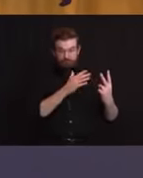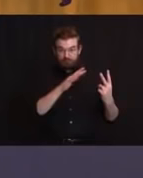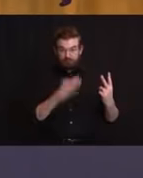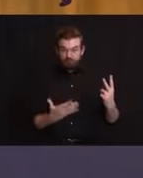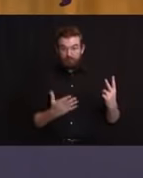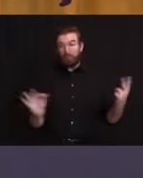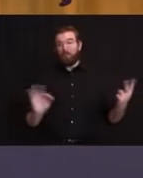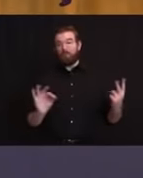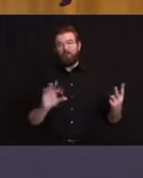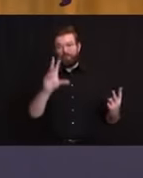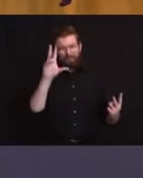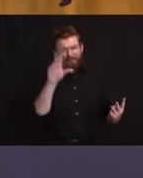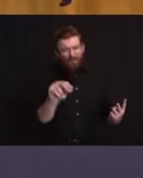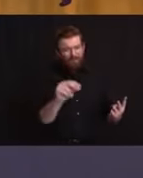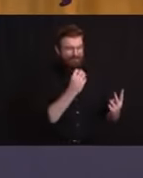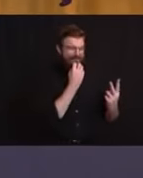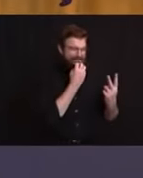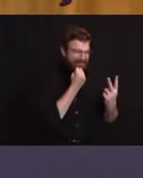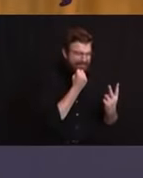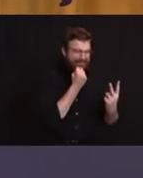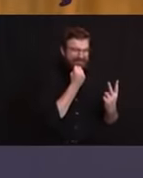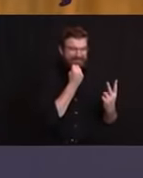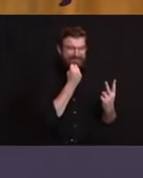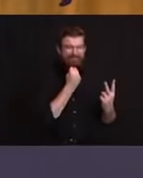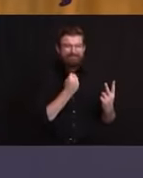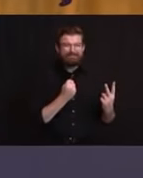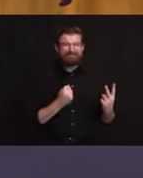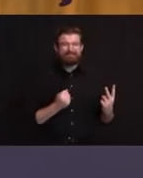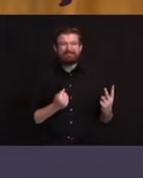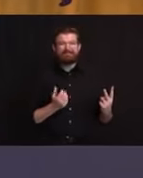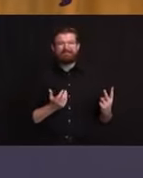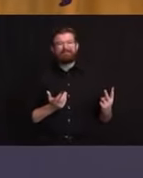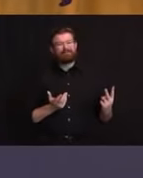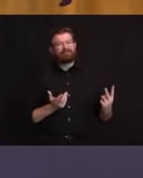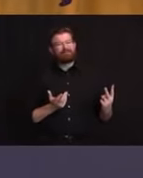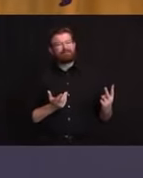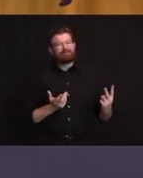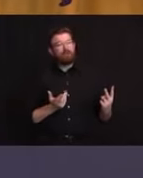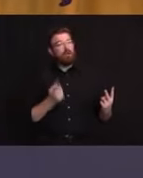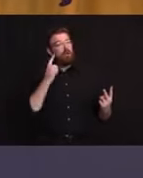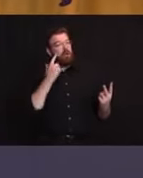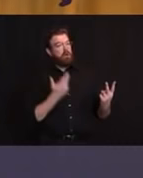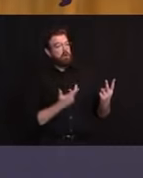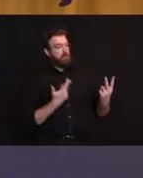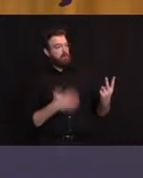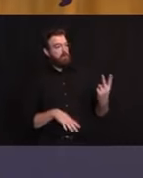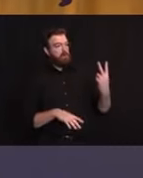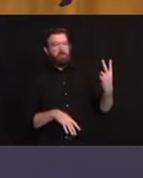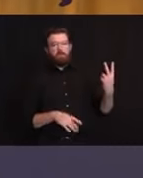out at you that only 2 lives have been lost. But we continue to be concerned about